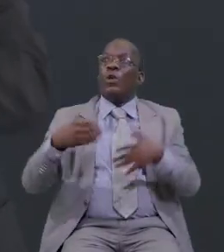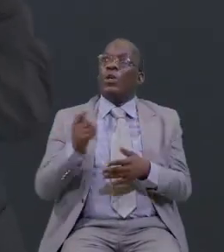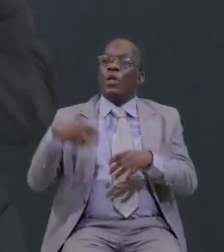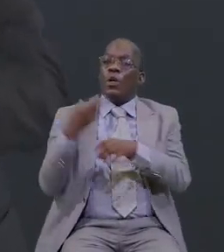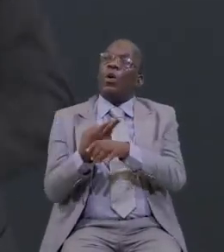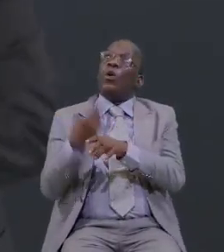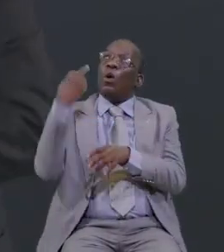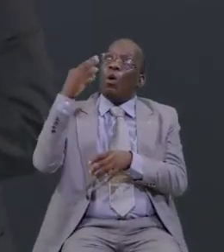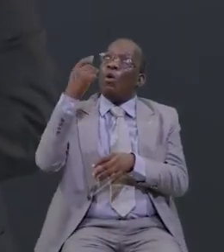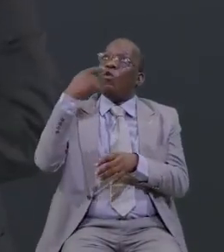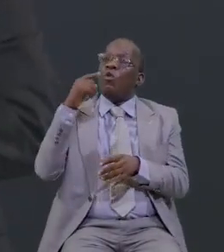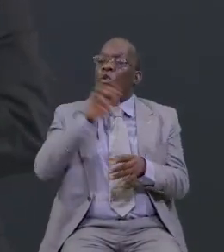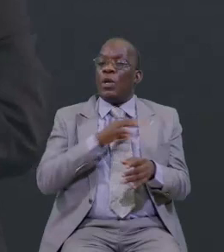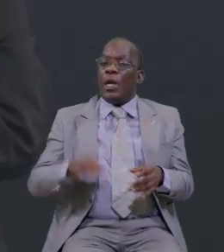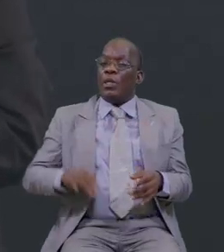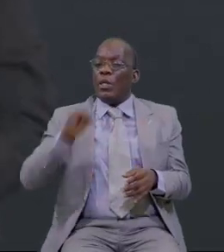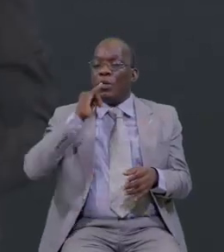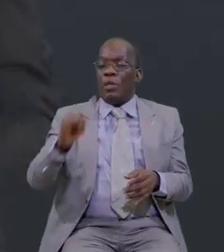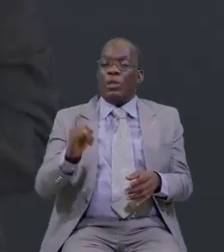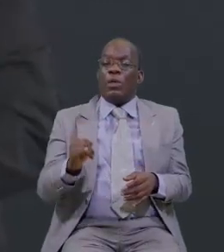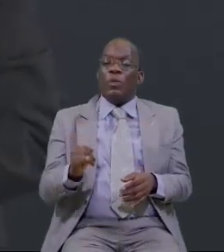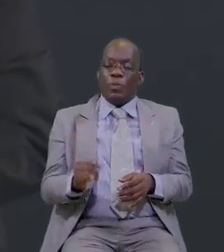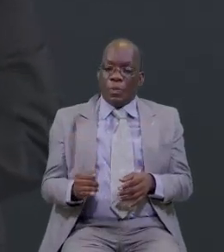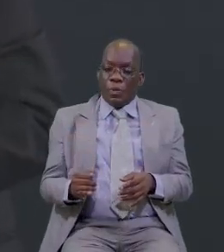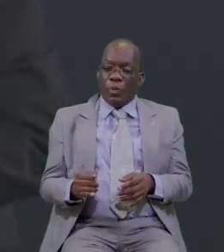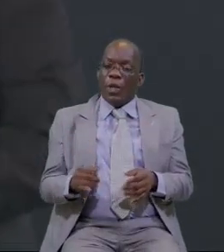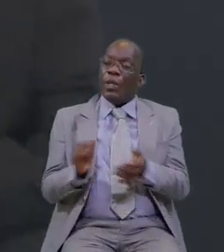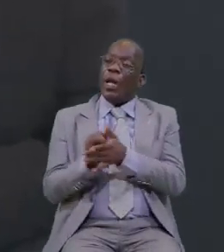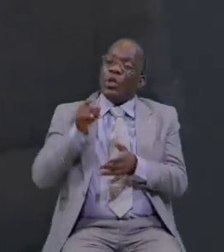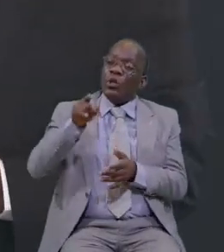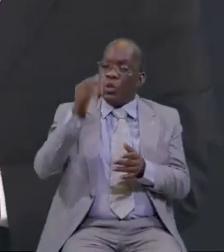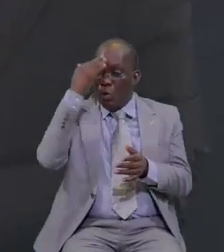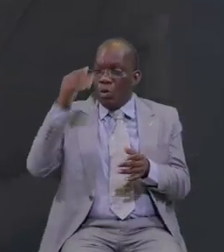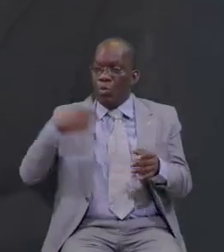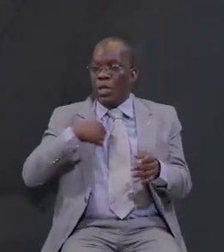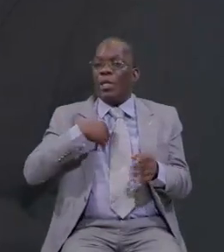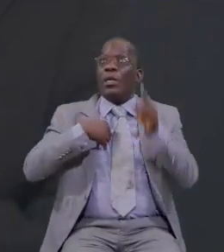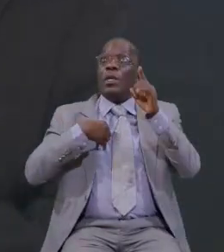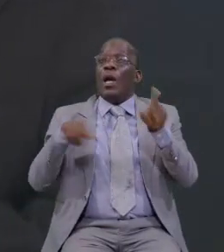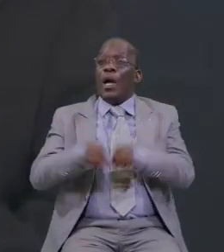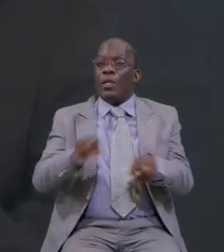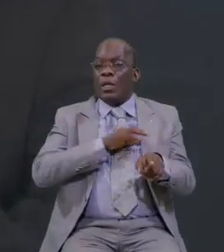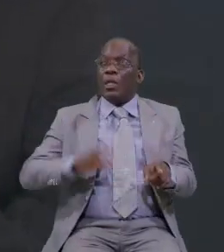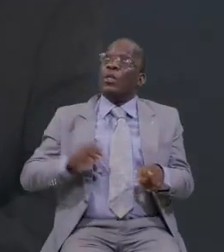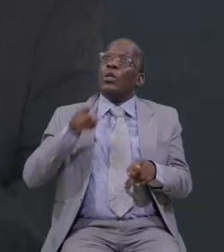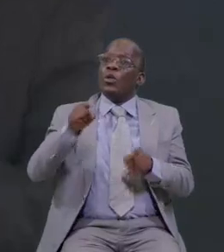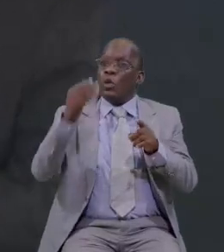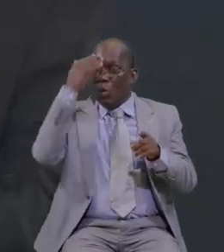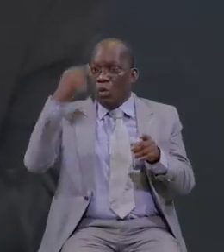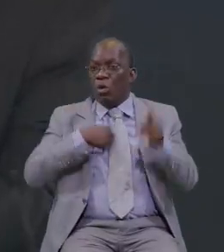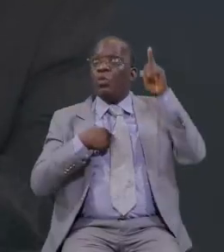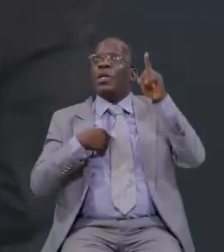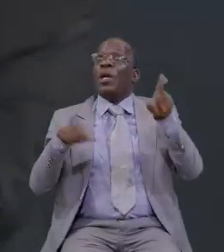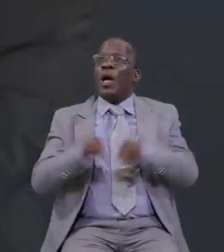upon this cross that you know me as Christ, you know me as the Savior, as the Lord, as